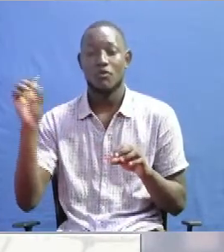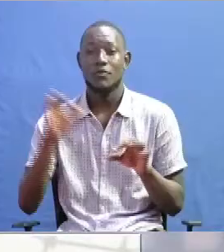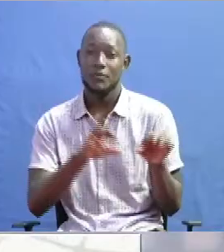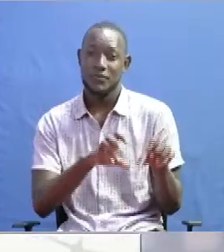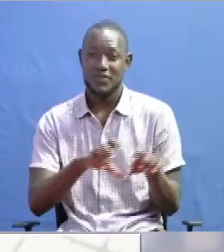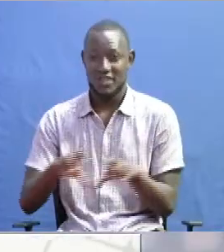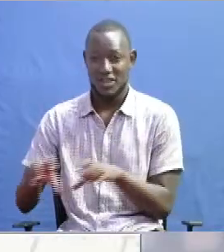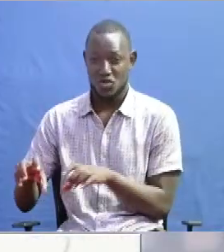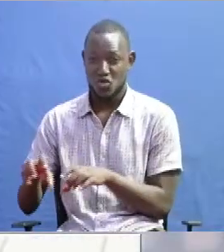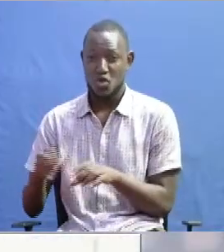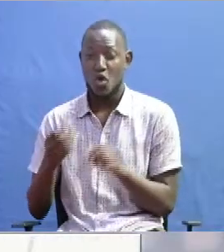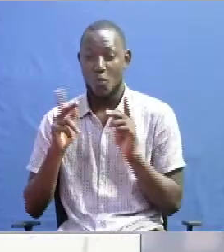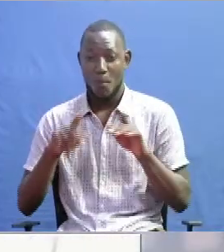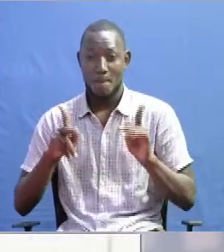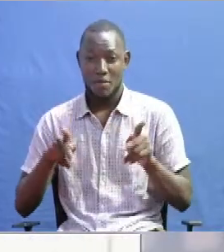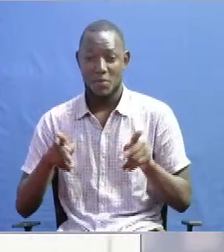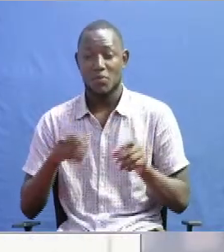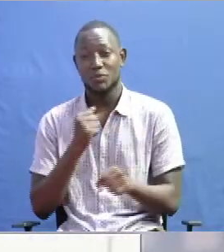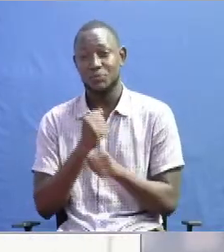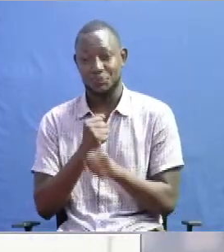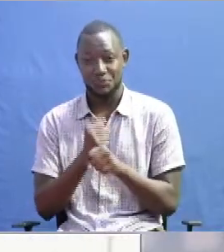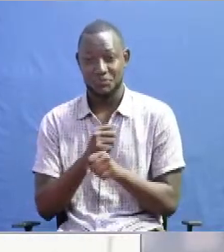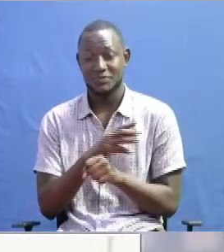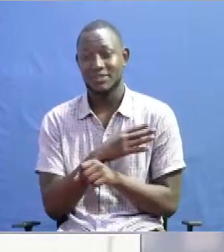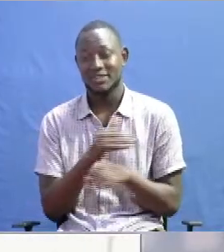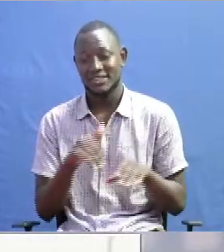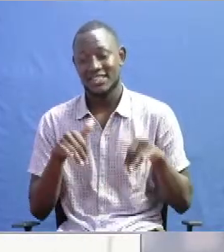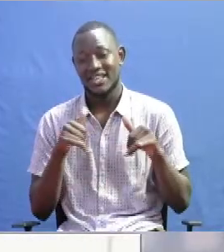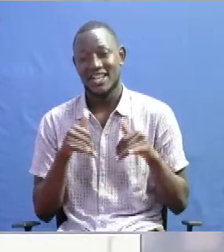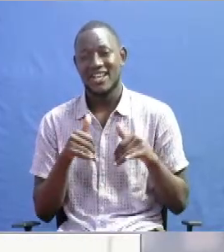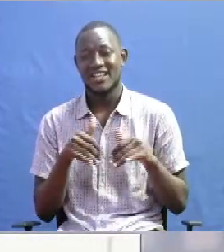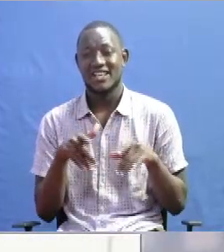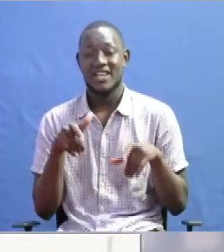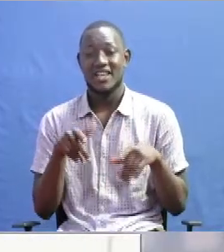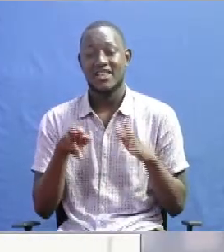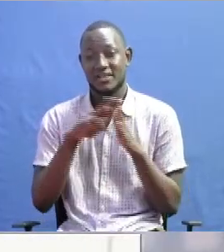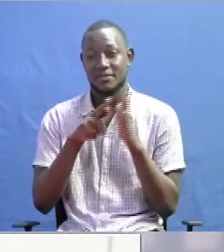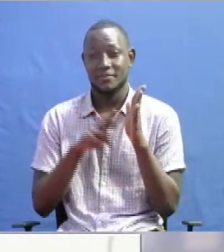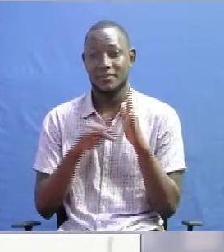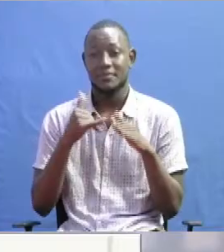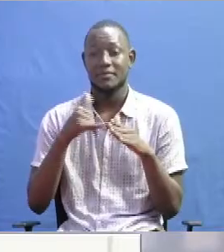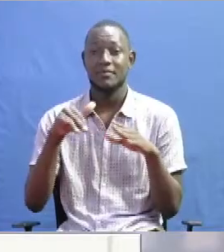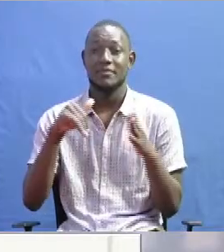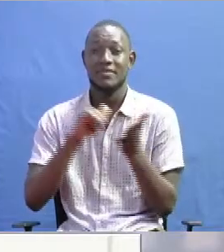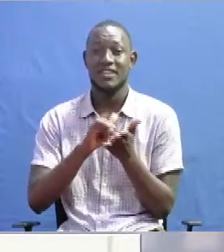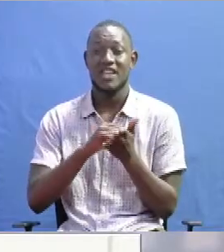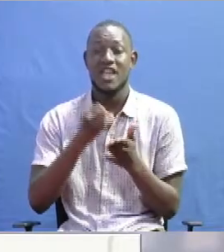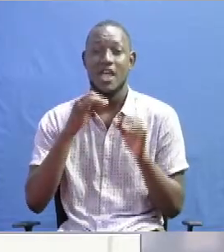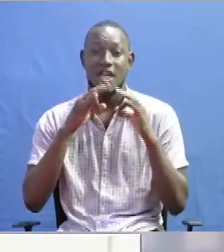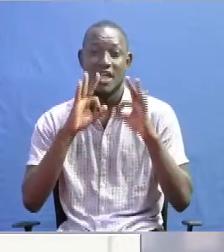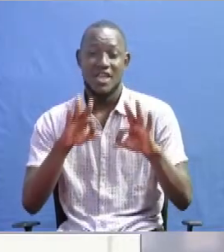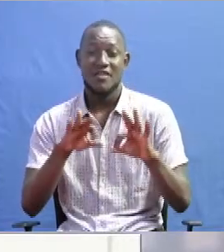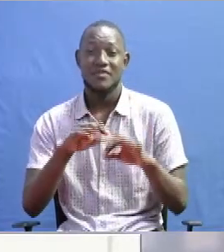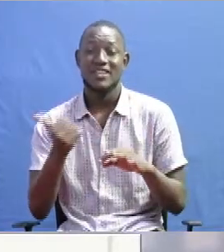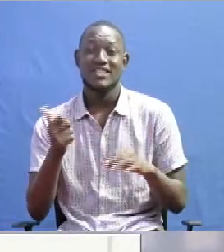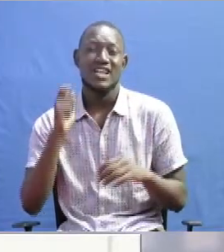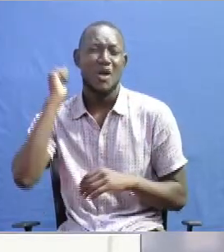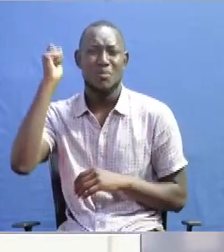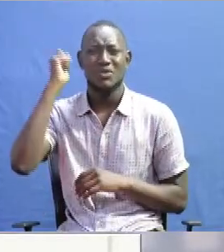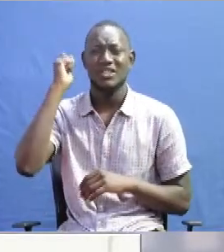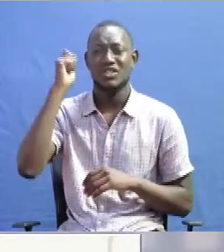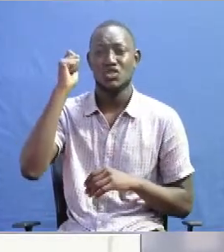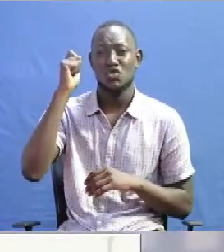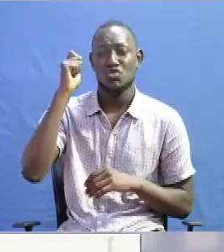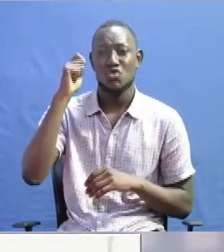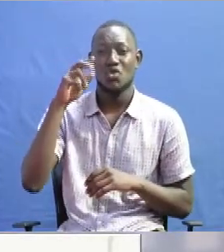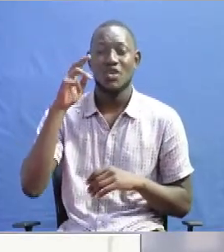movement of people, labor under this treaty is that if there is a political will and